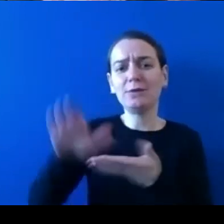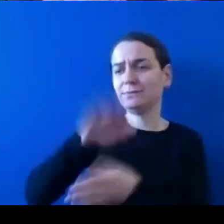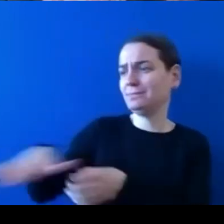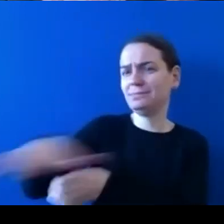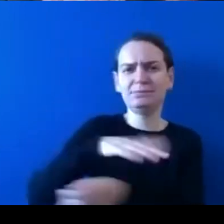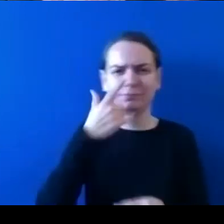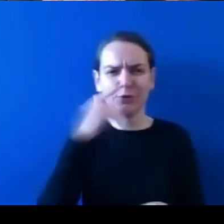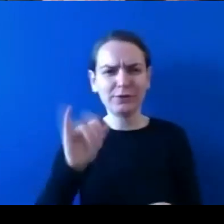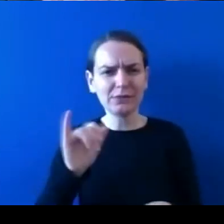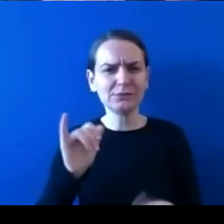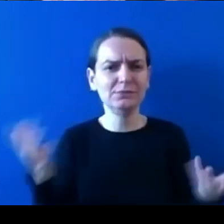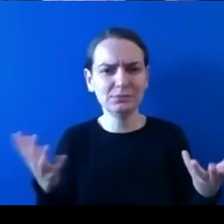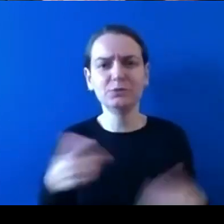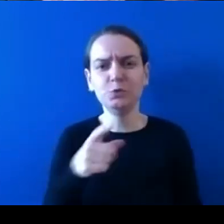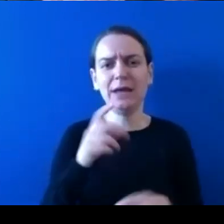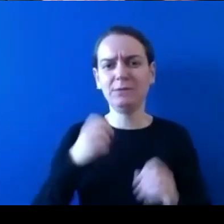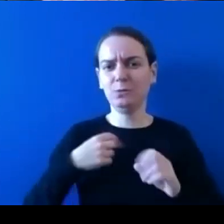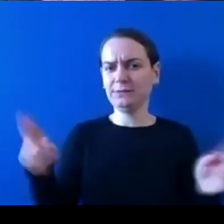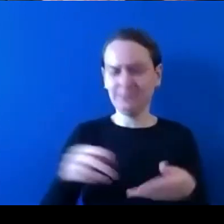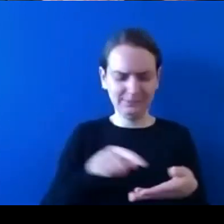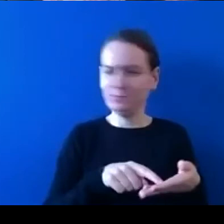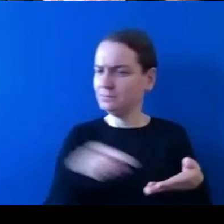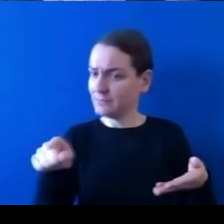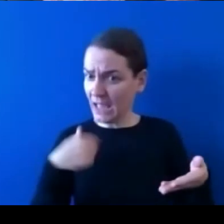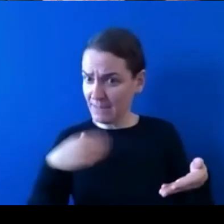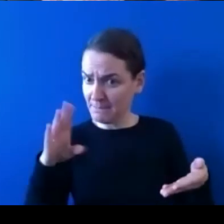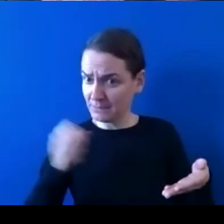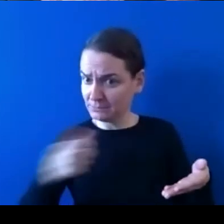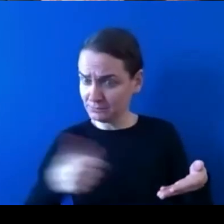a customized transportation assessment,